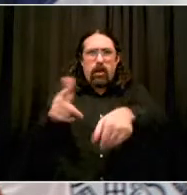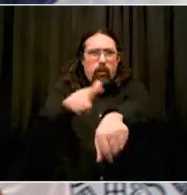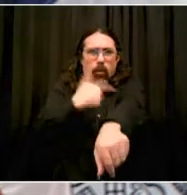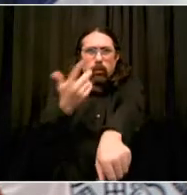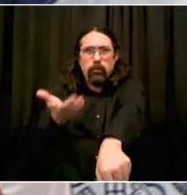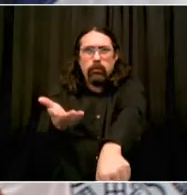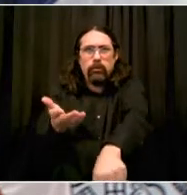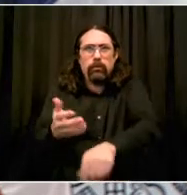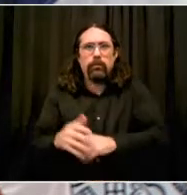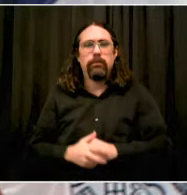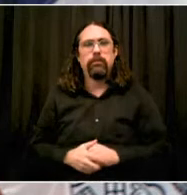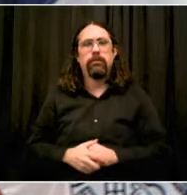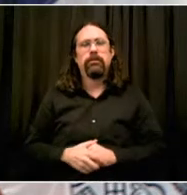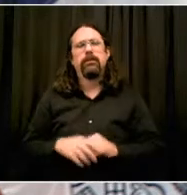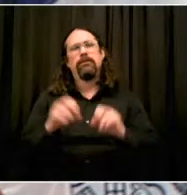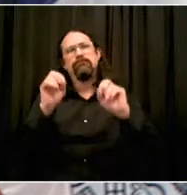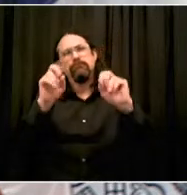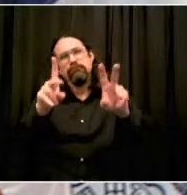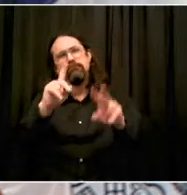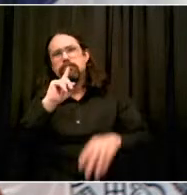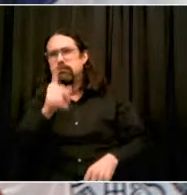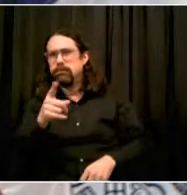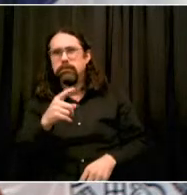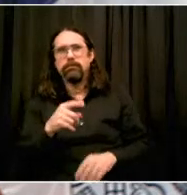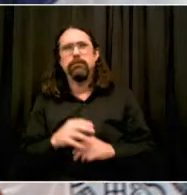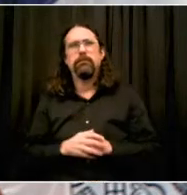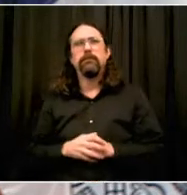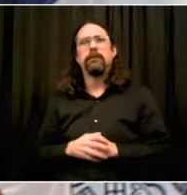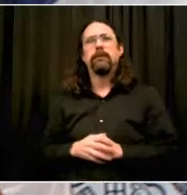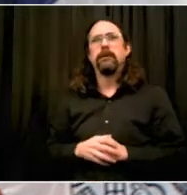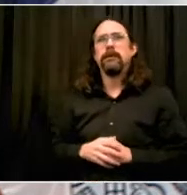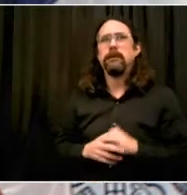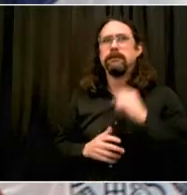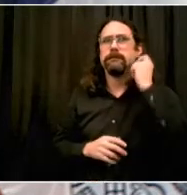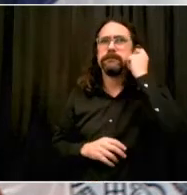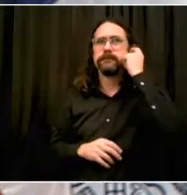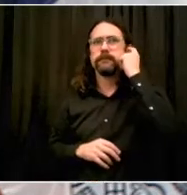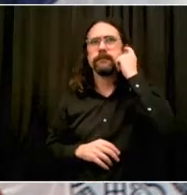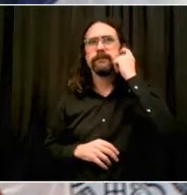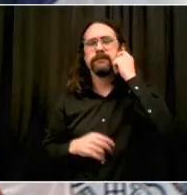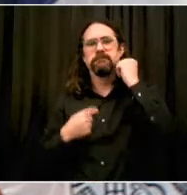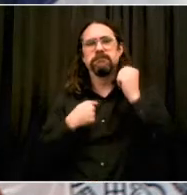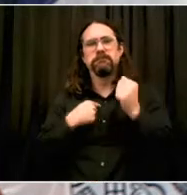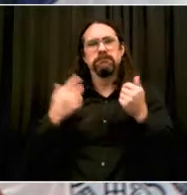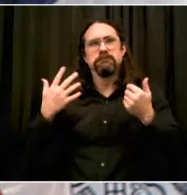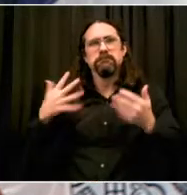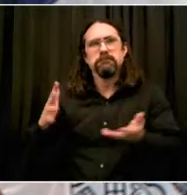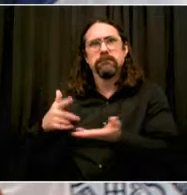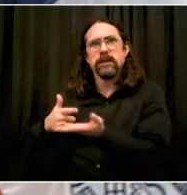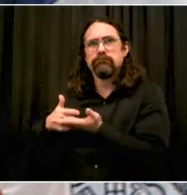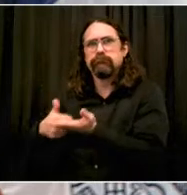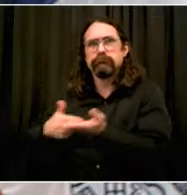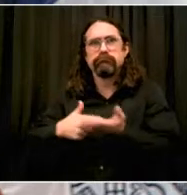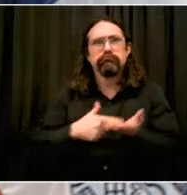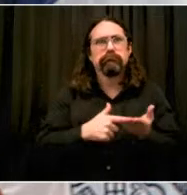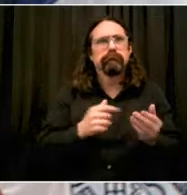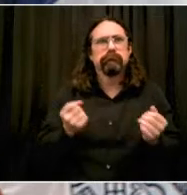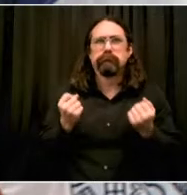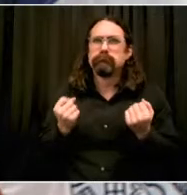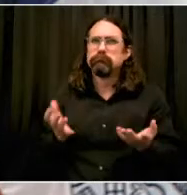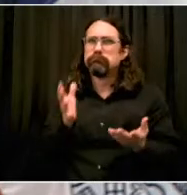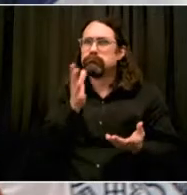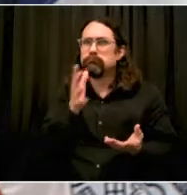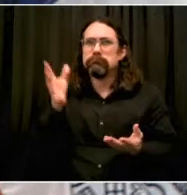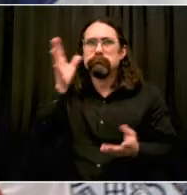about how to prepare, I said last Friday, get ready for this and get ready to have